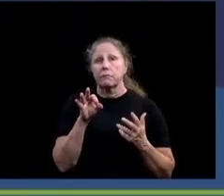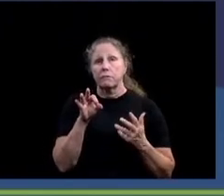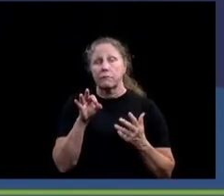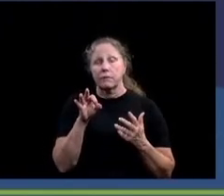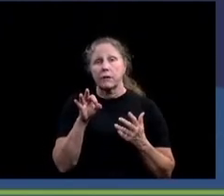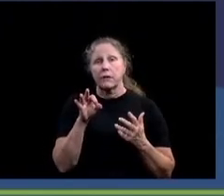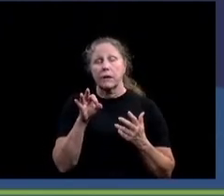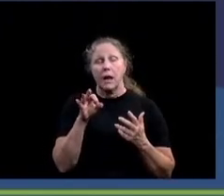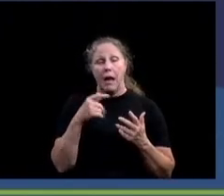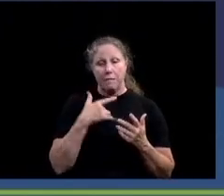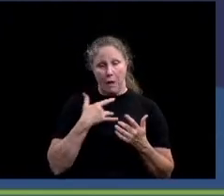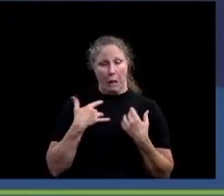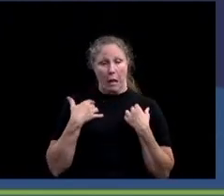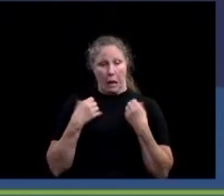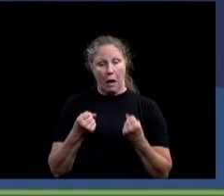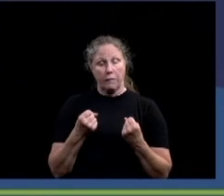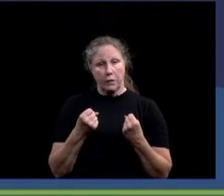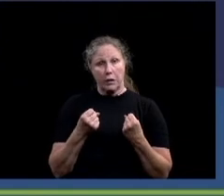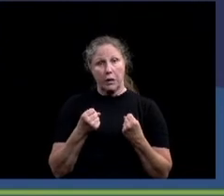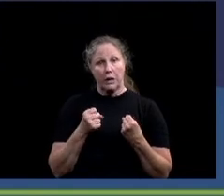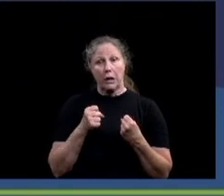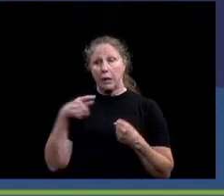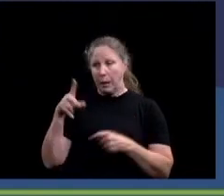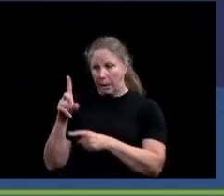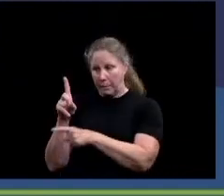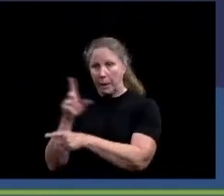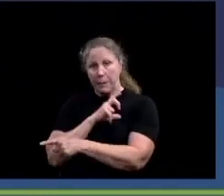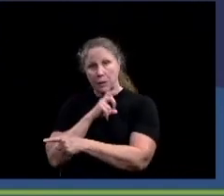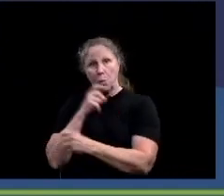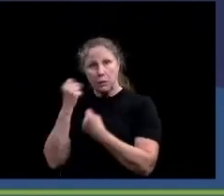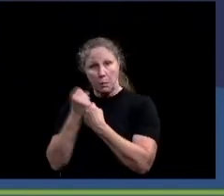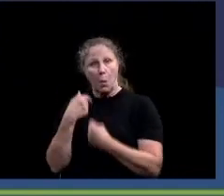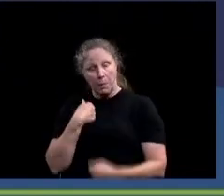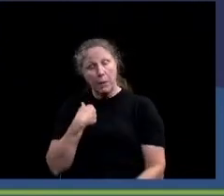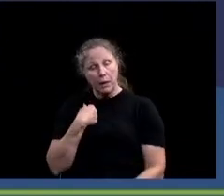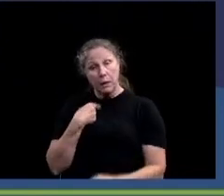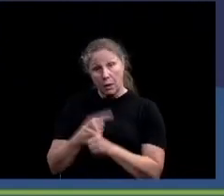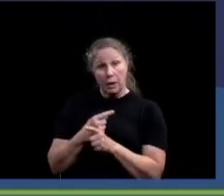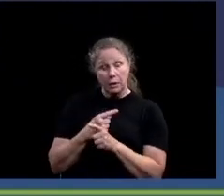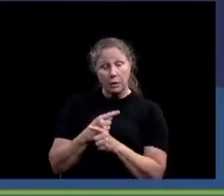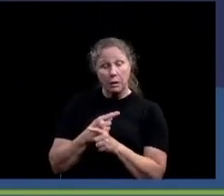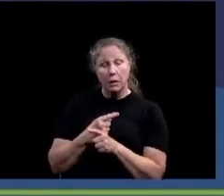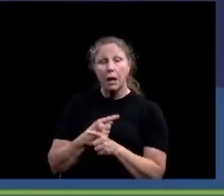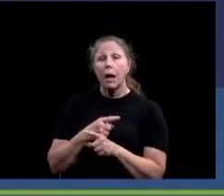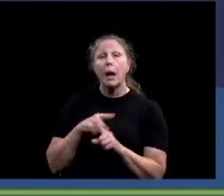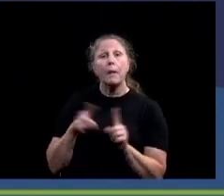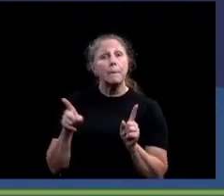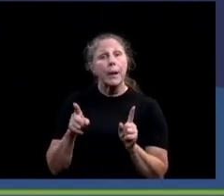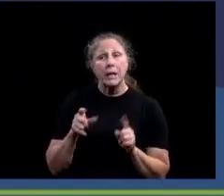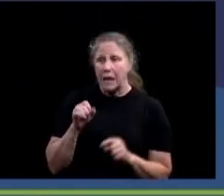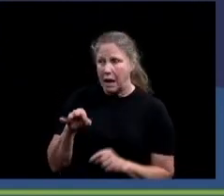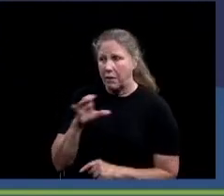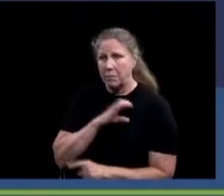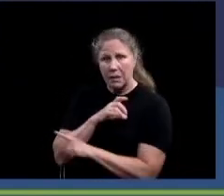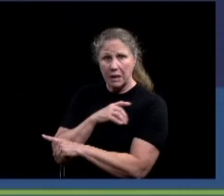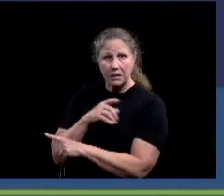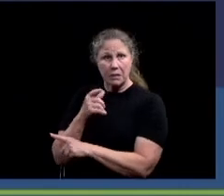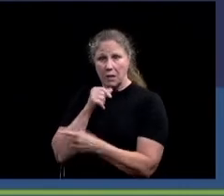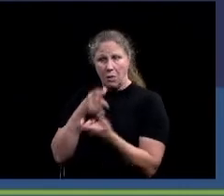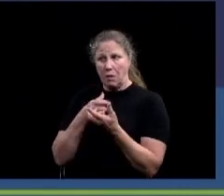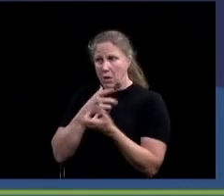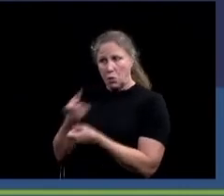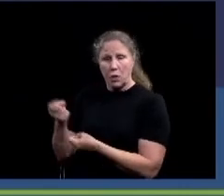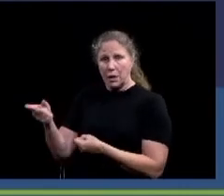has my back, right? But I can't do that if I don't know. I know I've talked to,